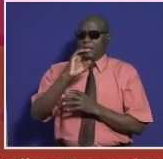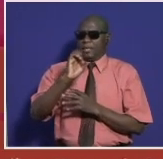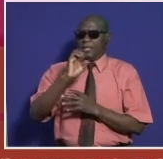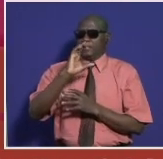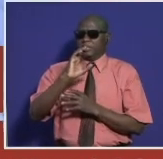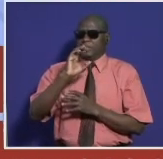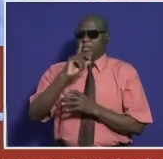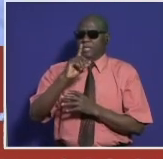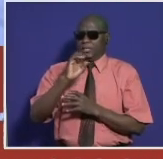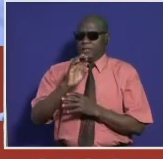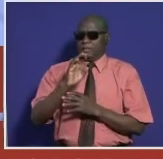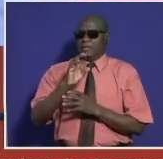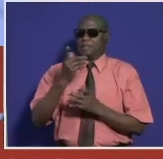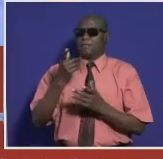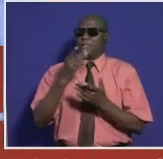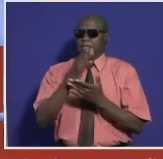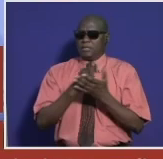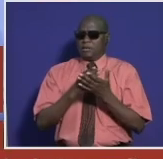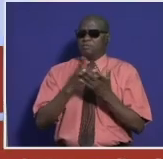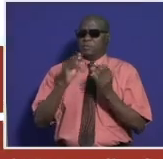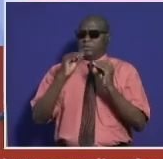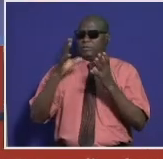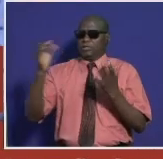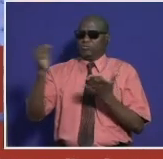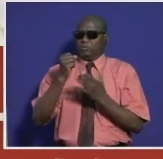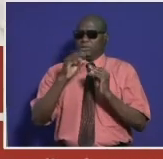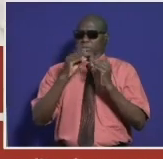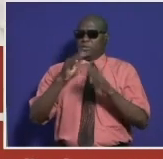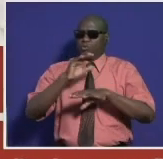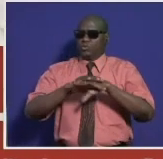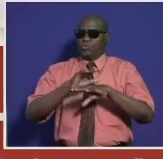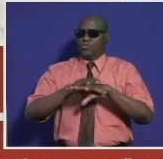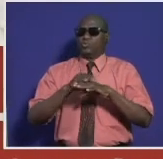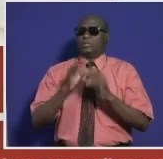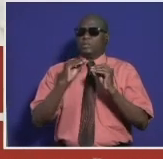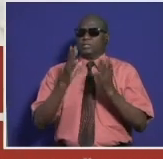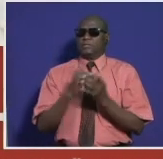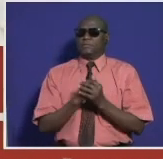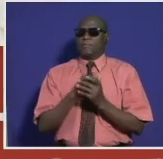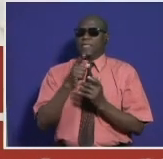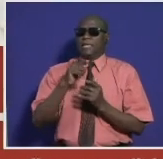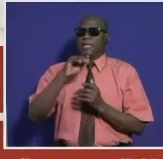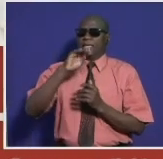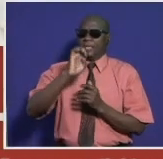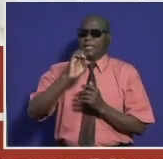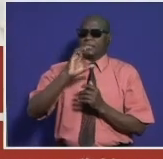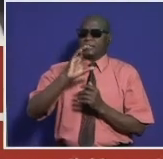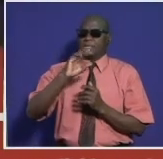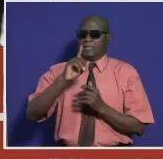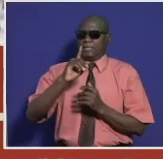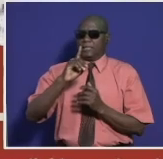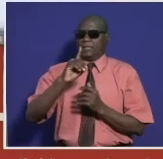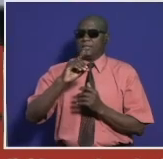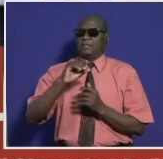ambayo yamepuuziliwa yakiwemo uajiri wa walimu na malipo bora. ECDs are the most suffering lot in the